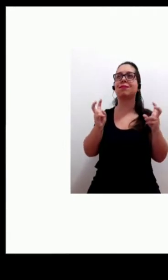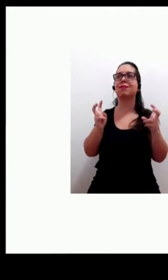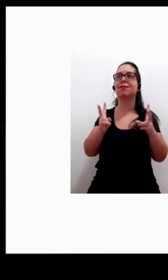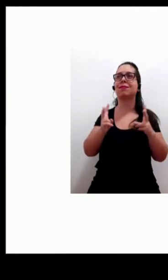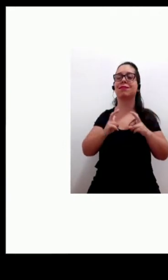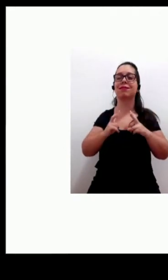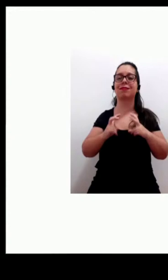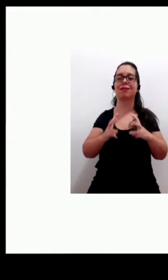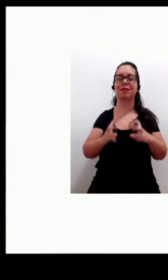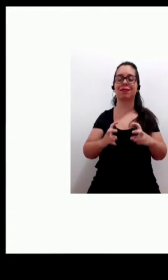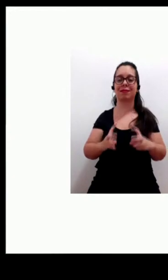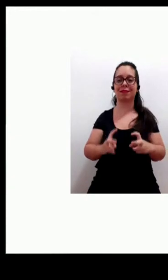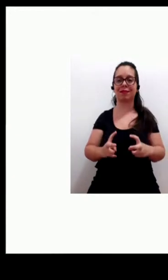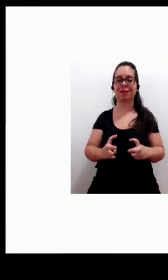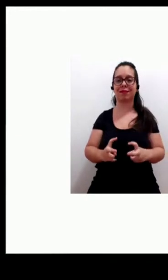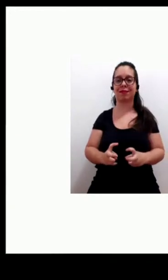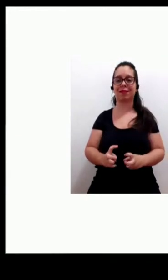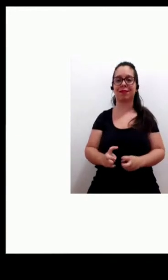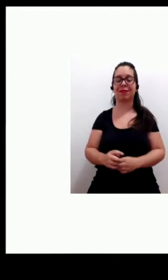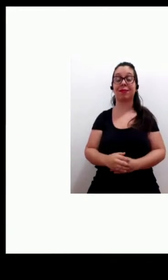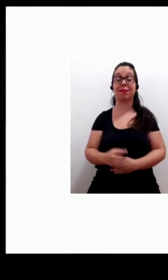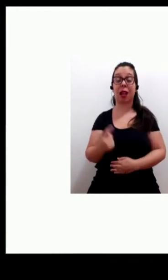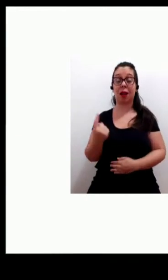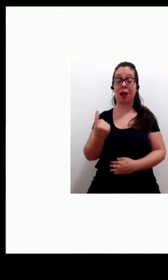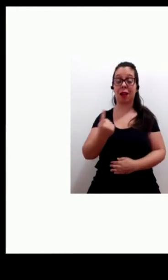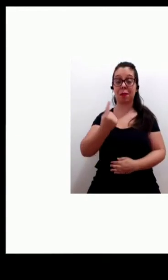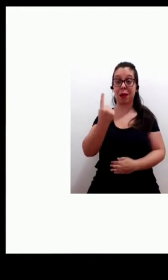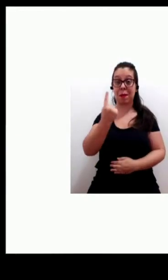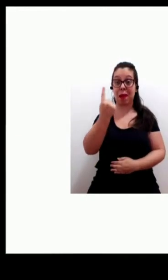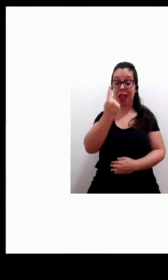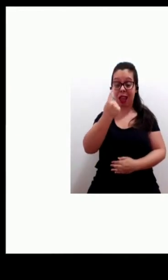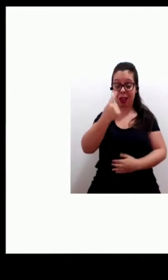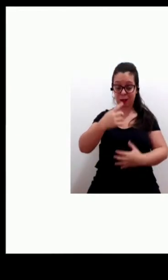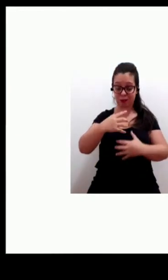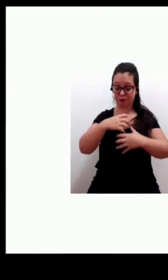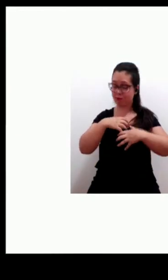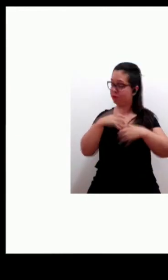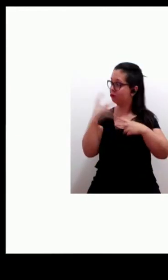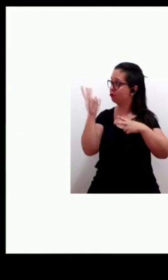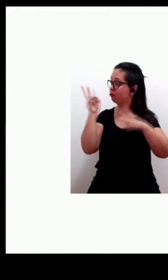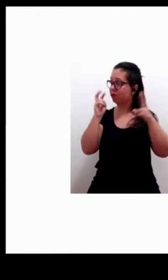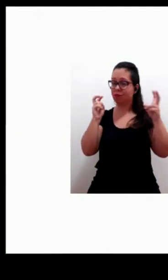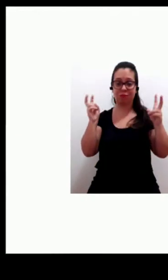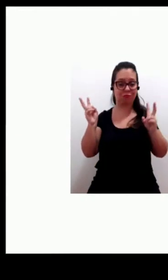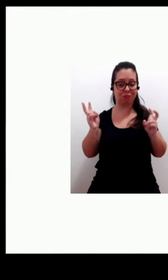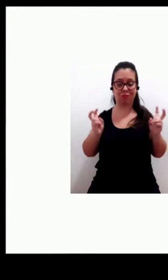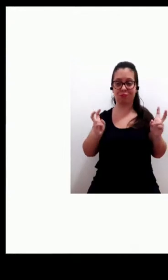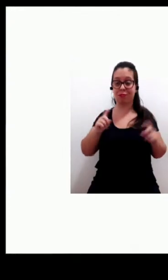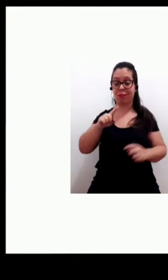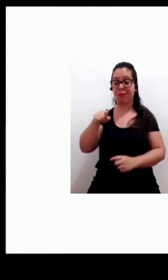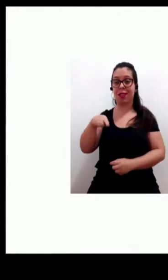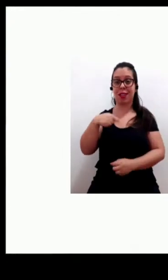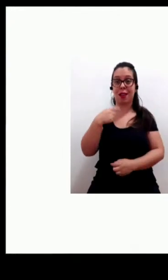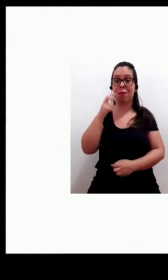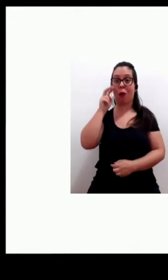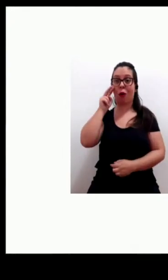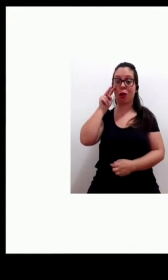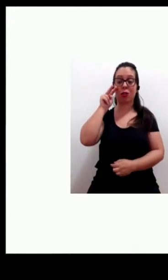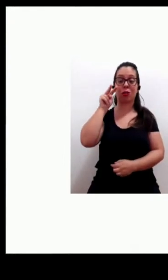Let's listen first, and then look, and then walk.